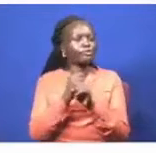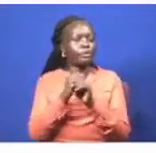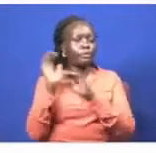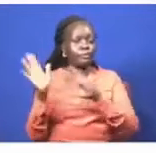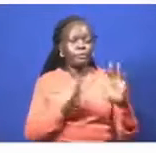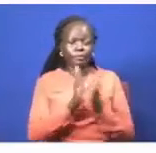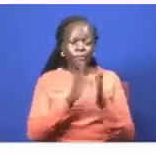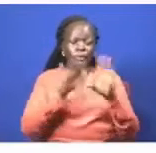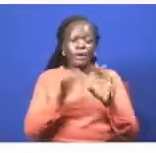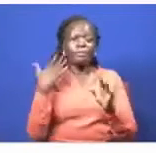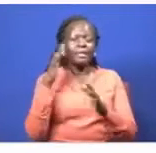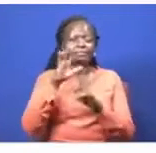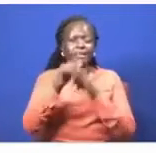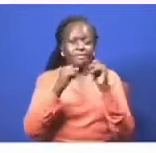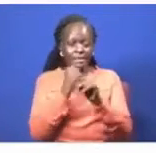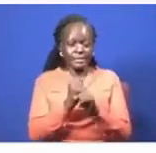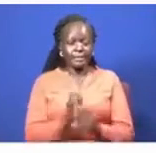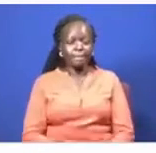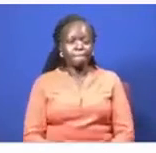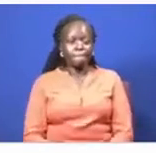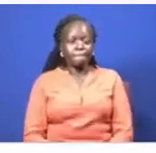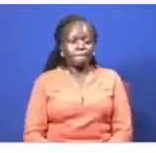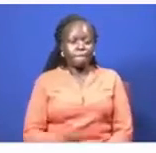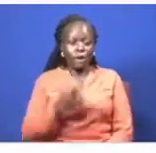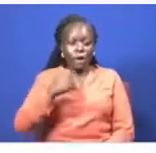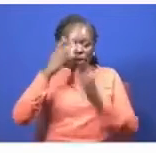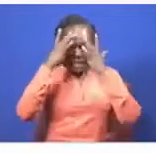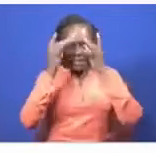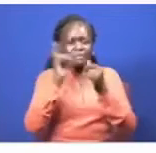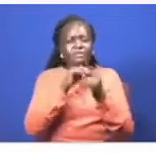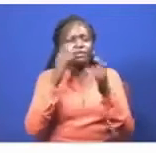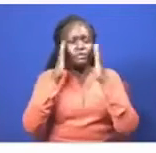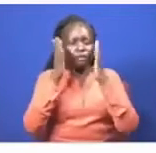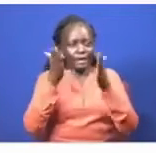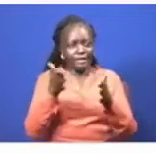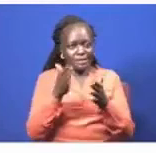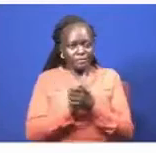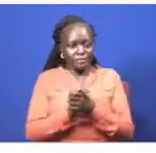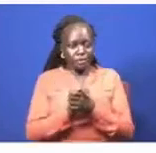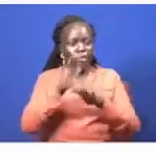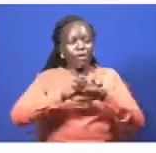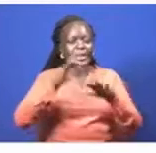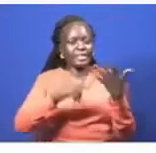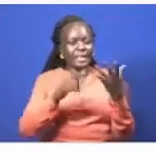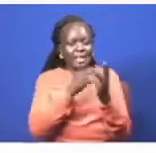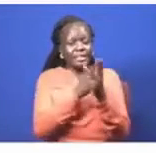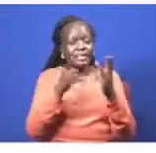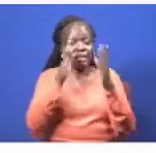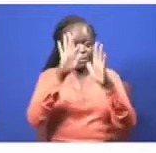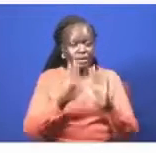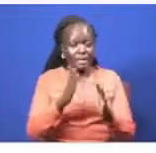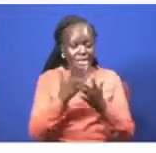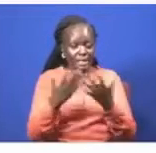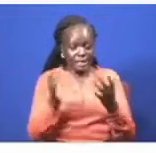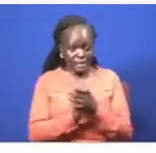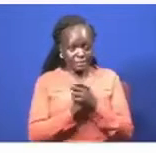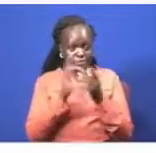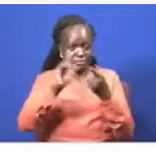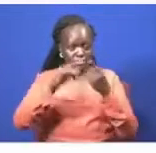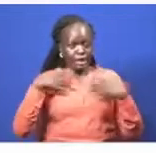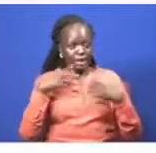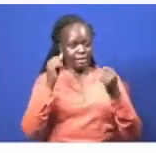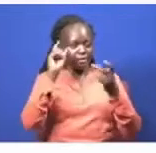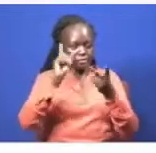In the last 5 years, we've decided to focus on 3 core industries: